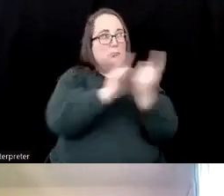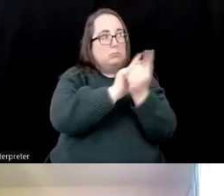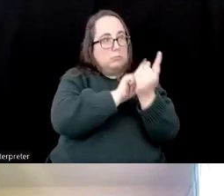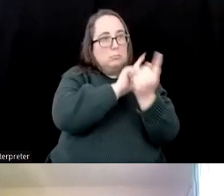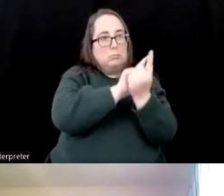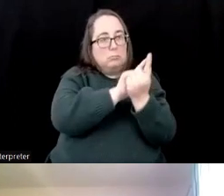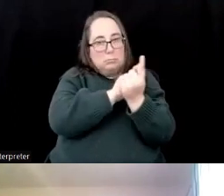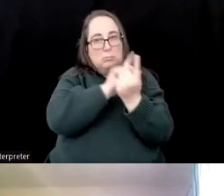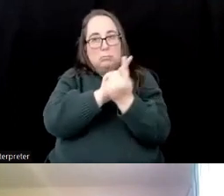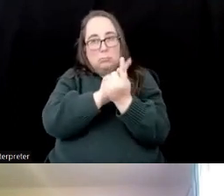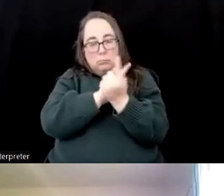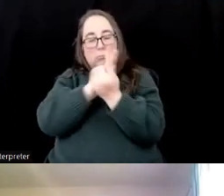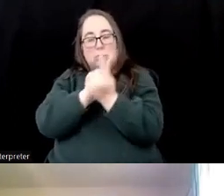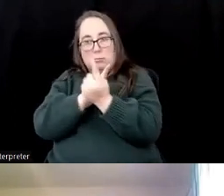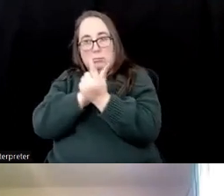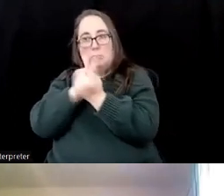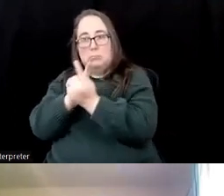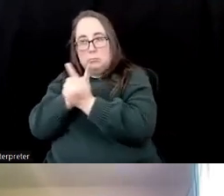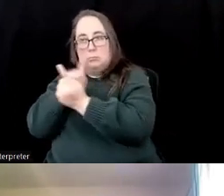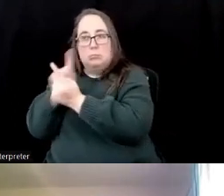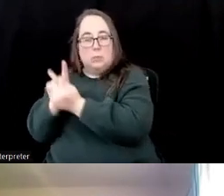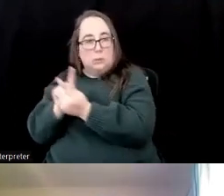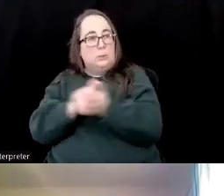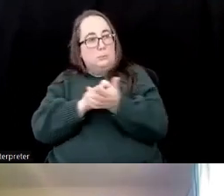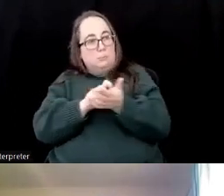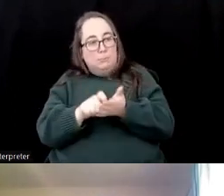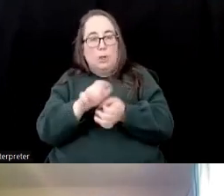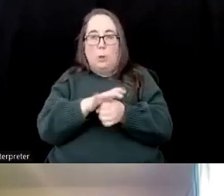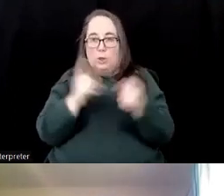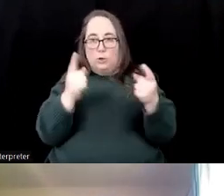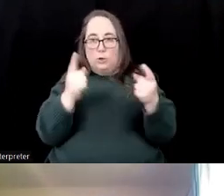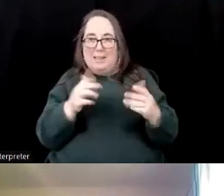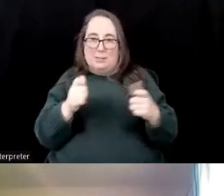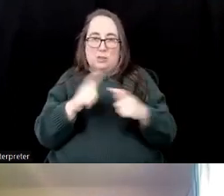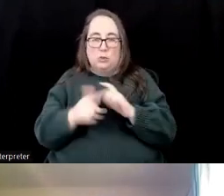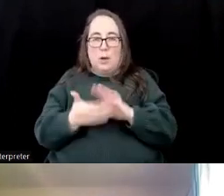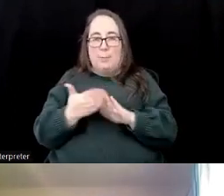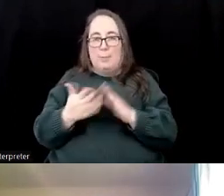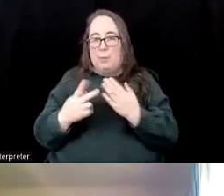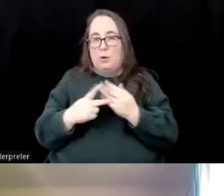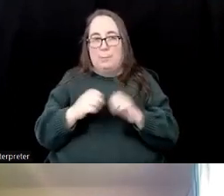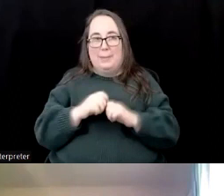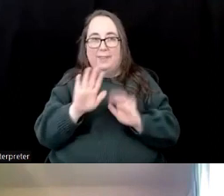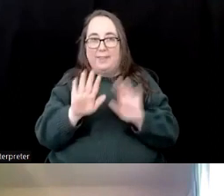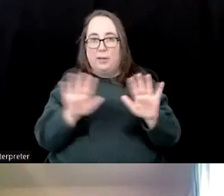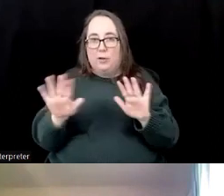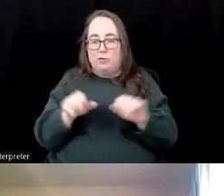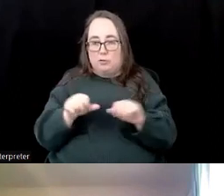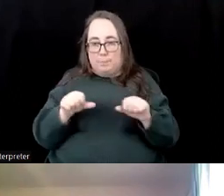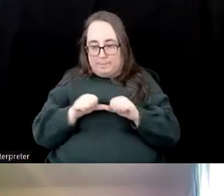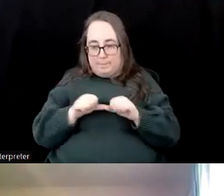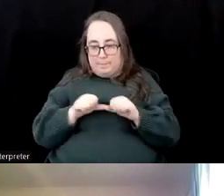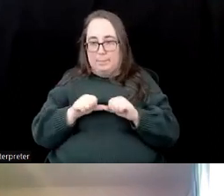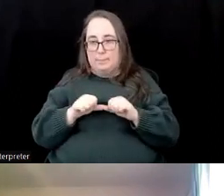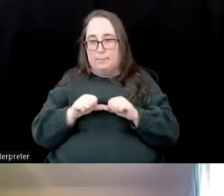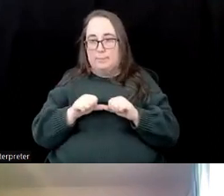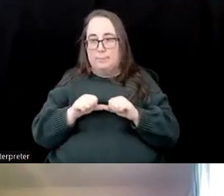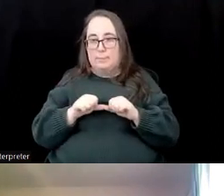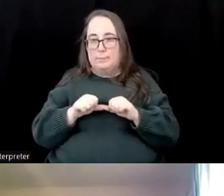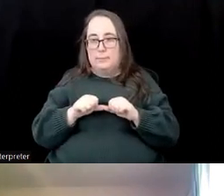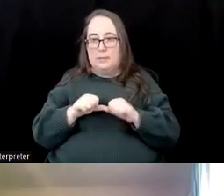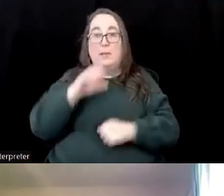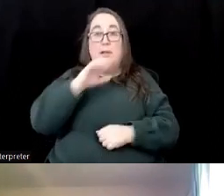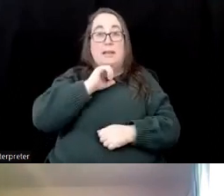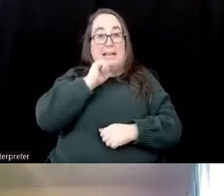interlocal agreements with each and every one of them that allows us to operate this program in their jurisdiction. The aging and long-term